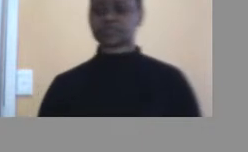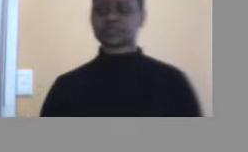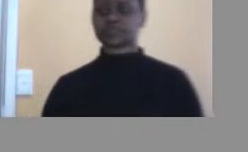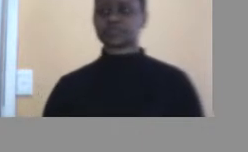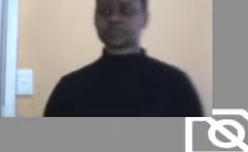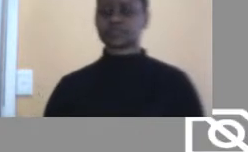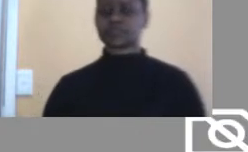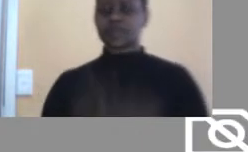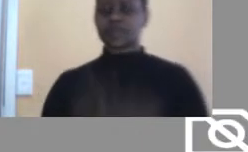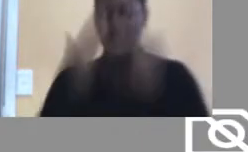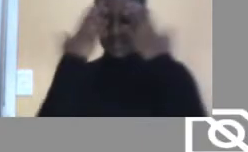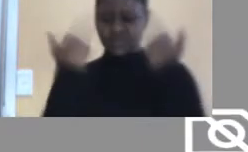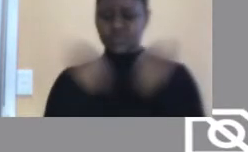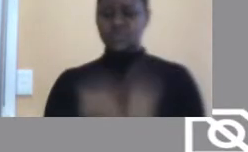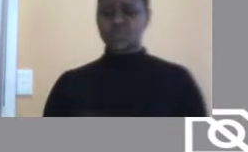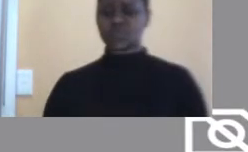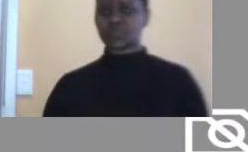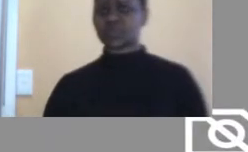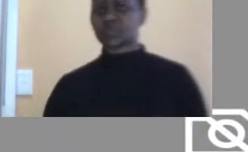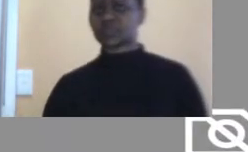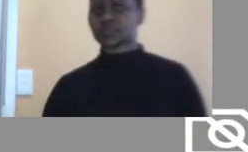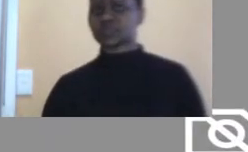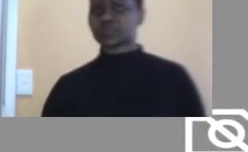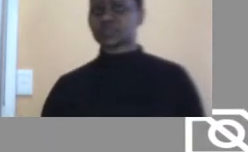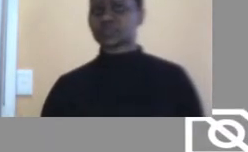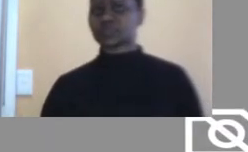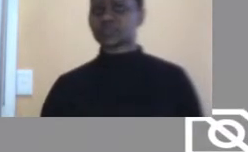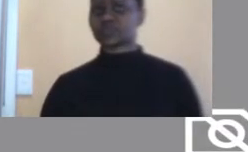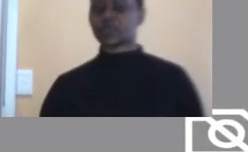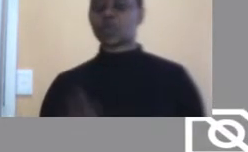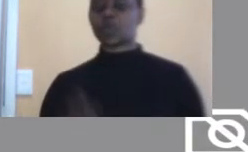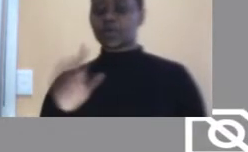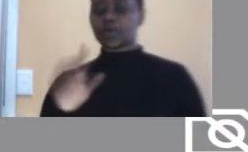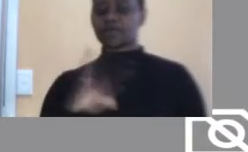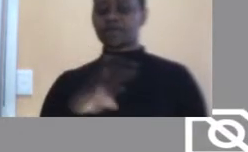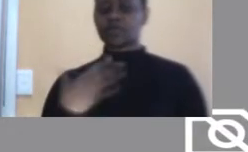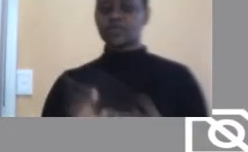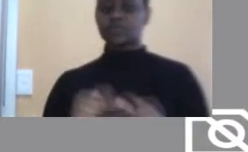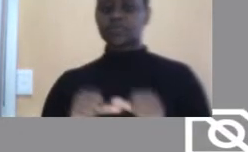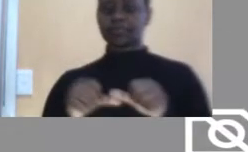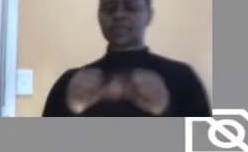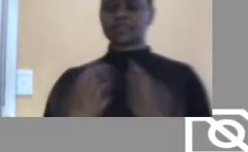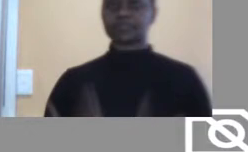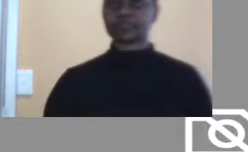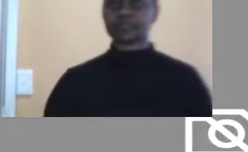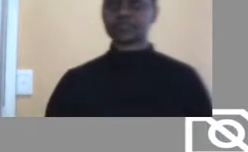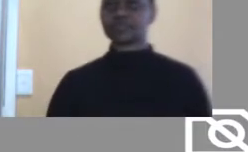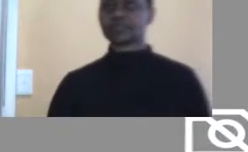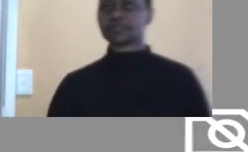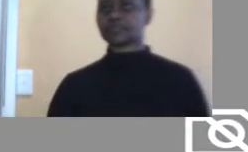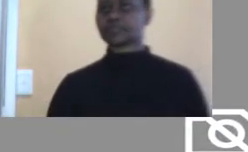I don't know what is going on here. Just proceed, it's fine. Okay, yeah. Honorable Chairperson.